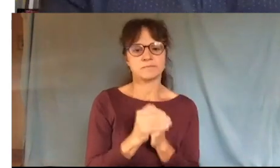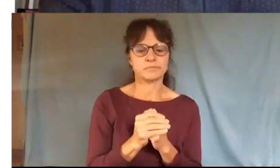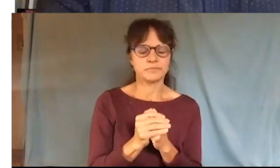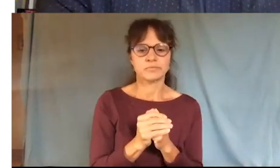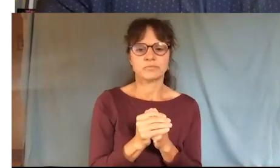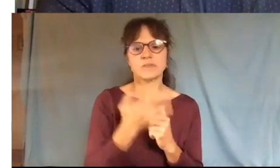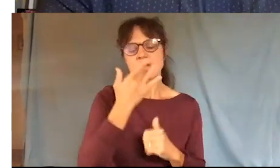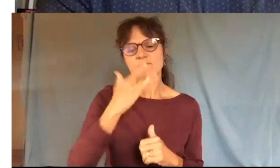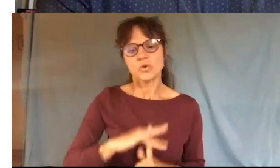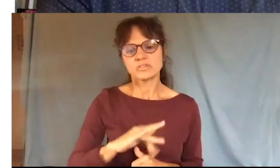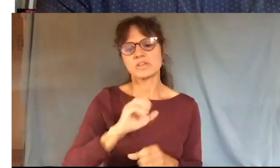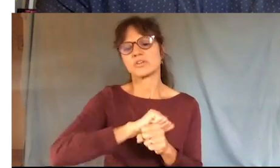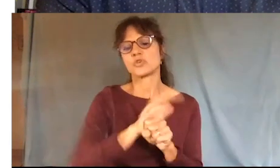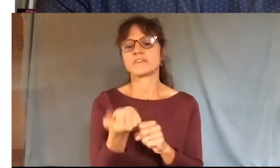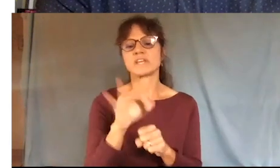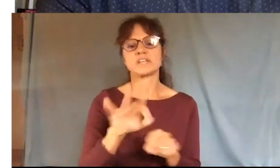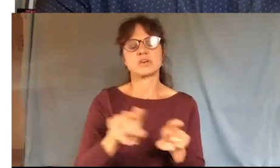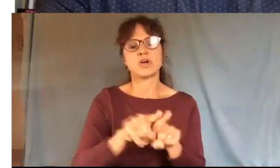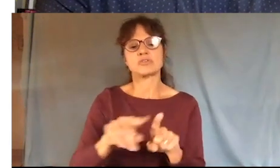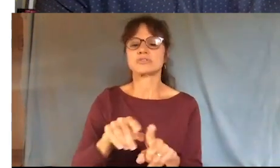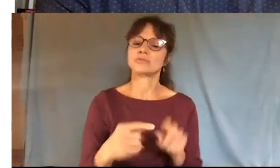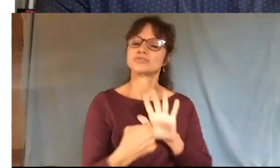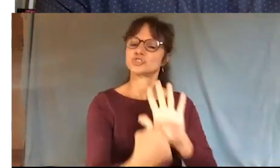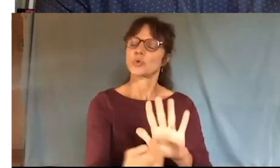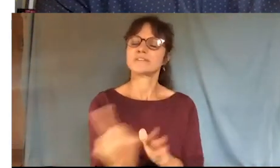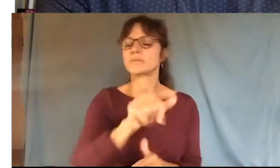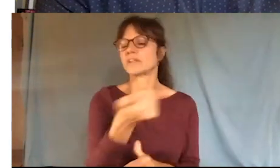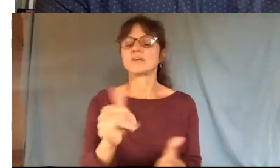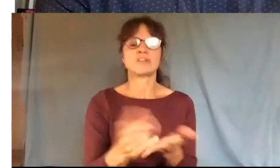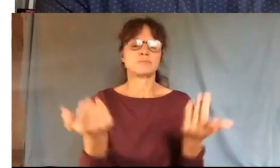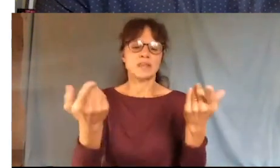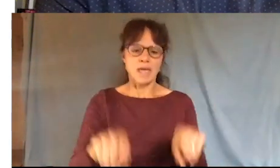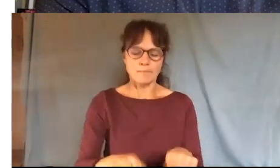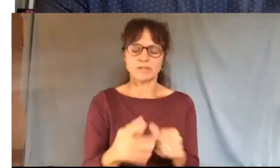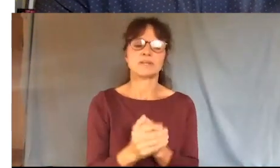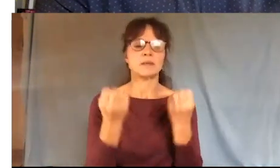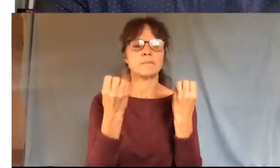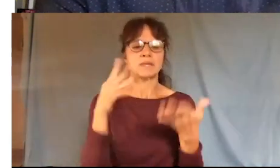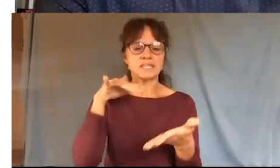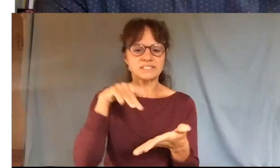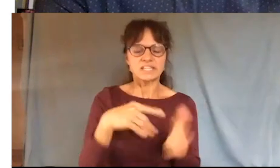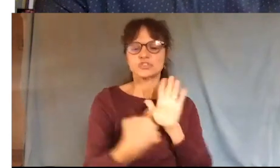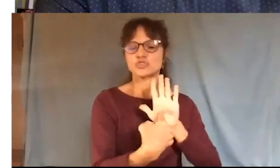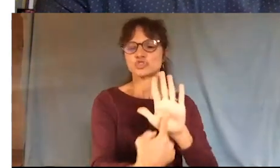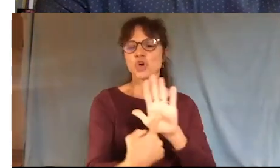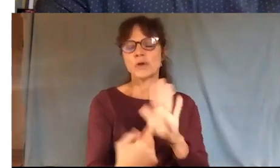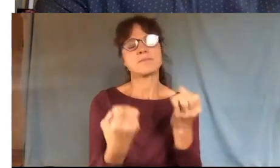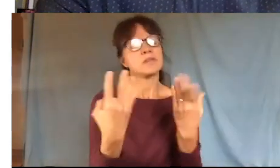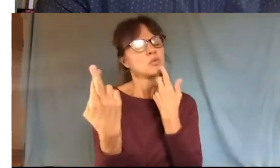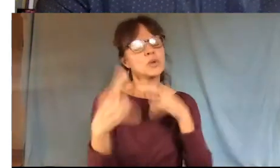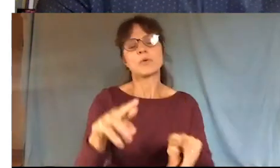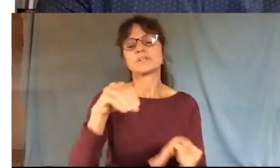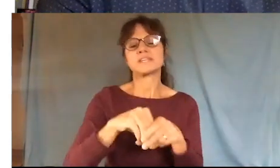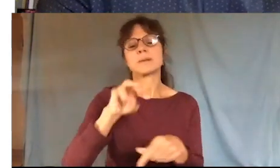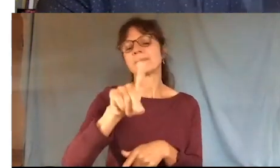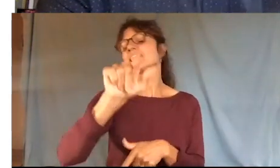And unfortunately, COVID-19 is also exposing something else that's been taking place. There have been many studies that have been coming out, many reports in the media